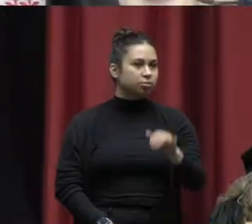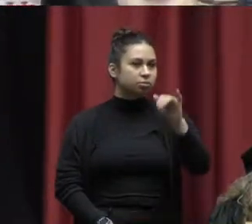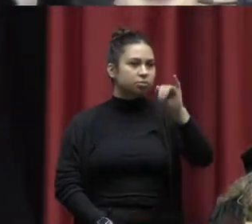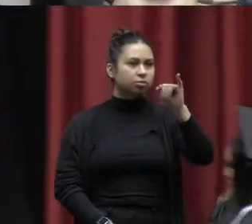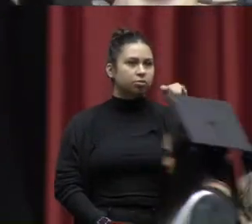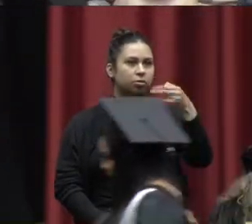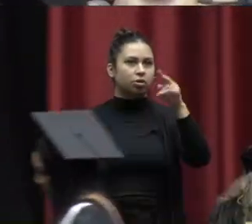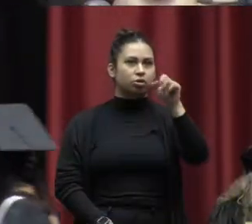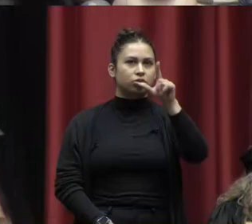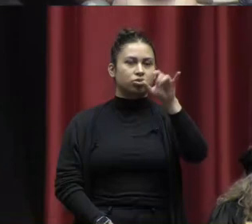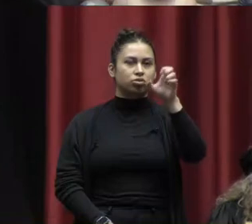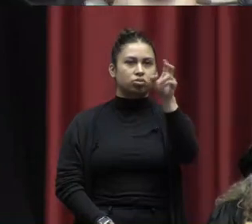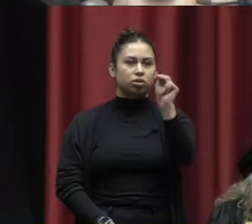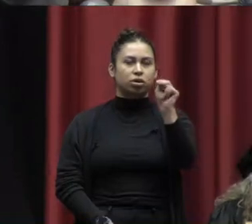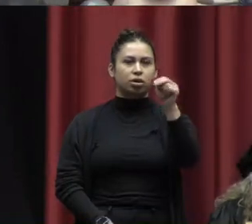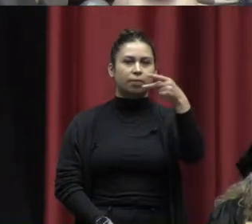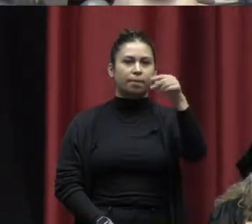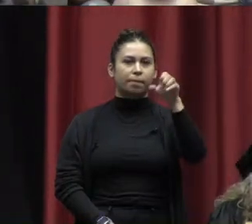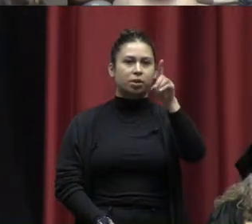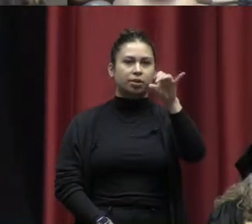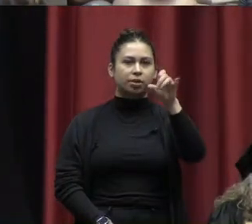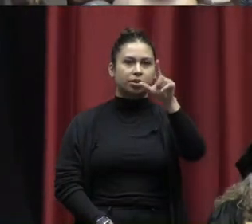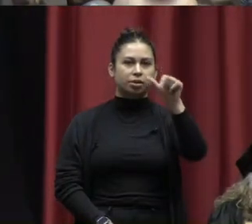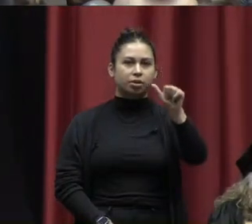Julian Padilla.